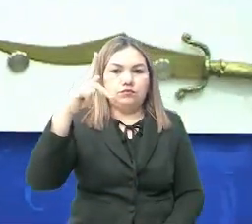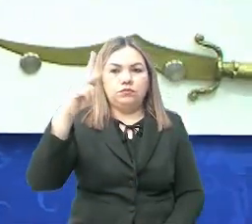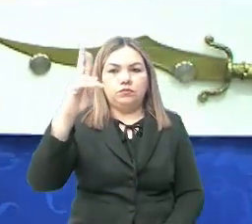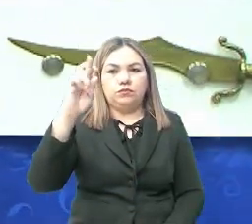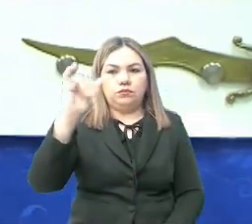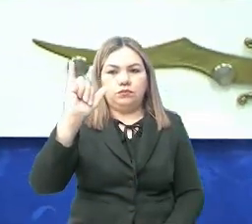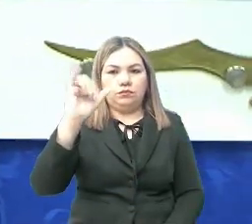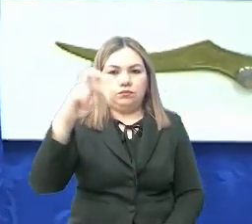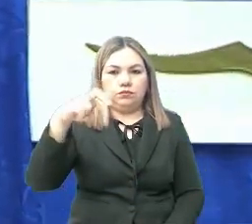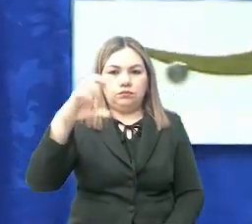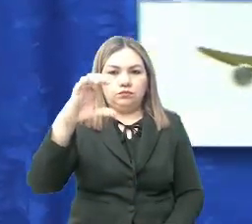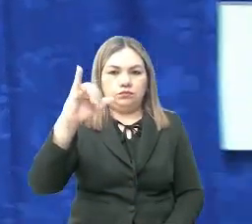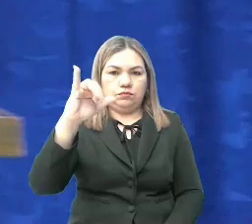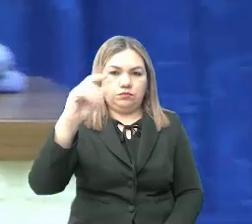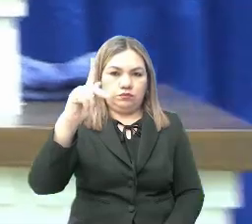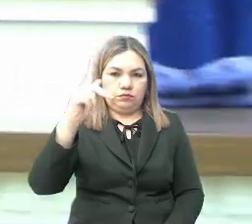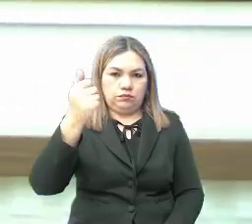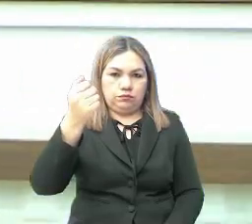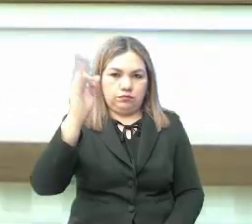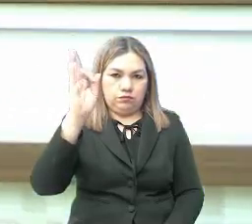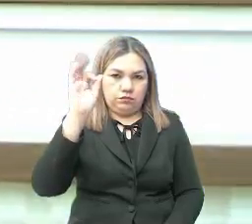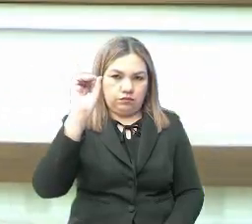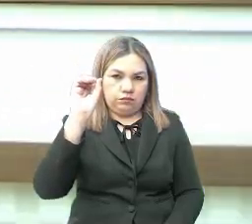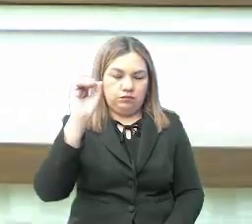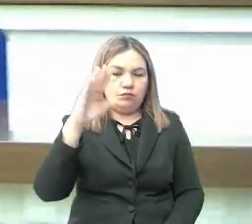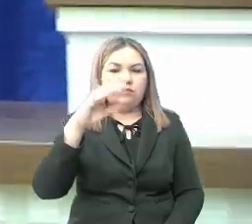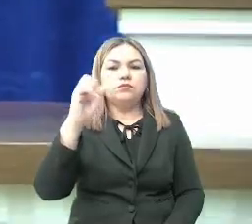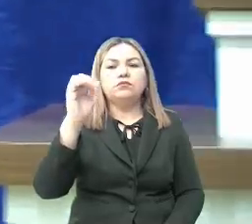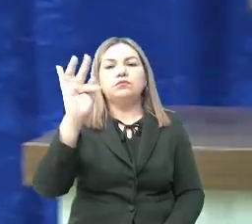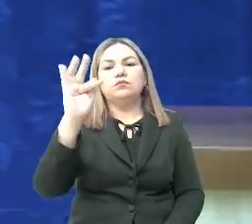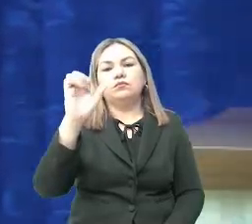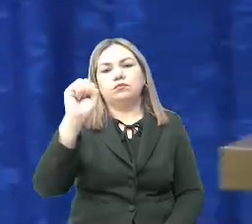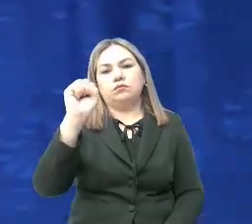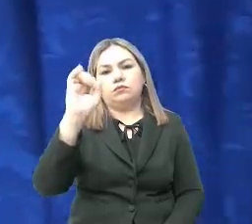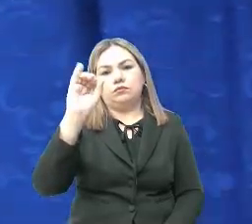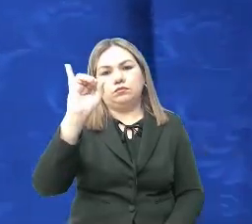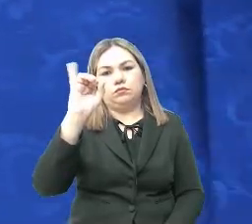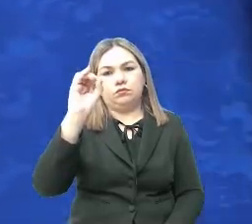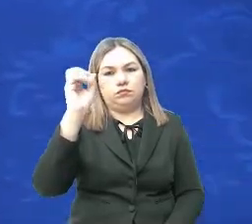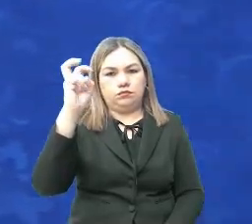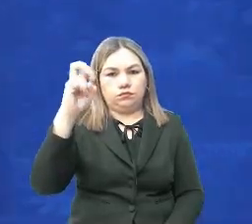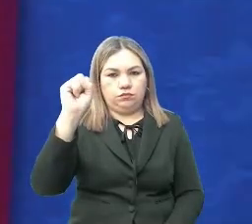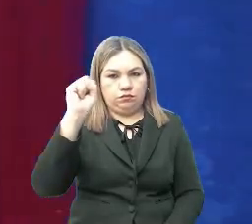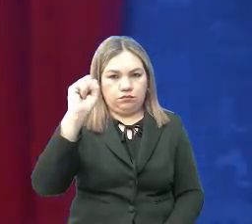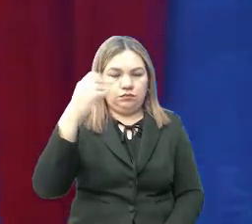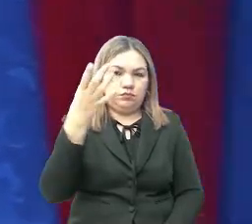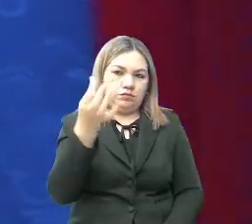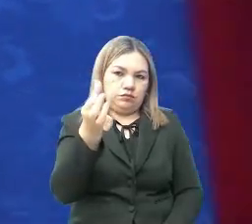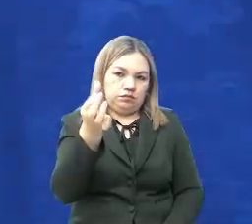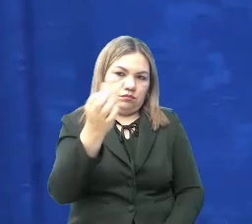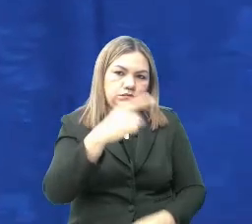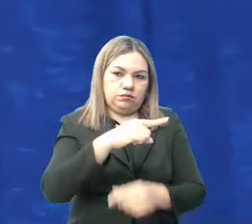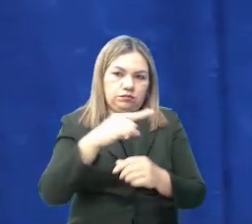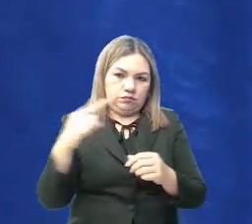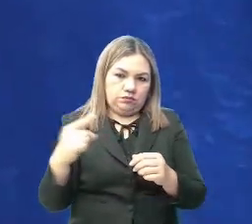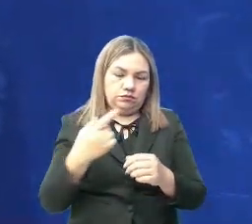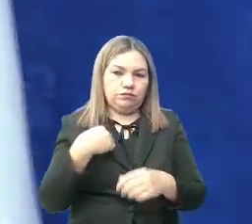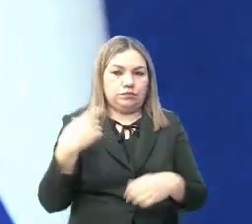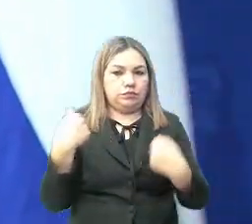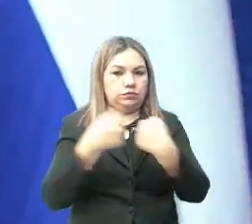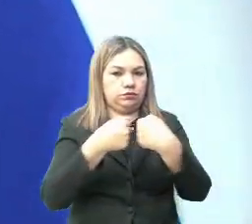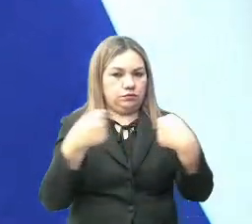is the ruler. It says in Ephesians chapter 6, chapter 10 and so on, it says